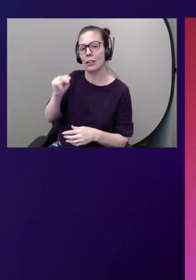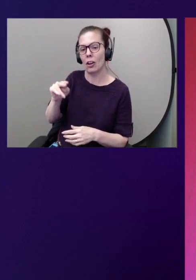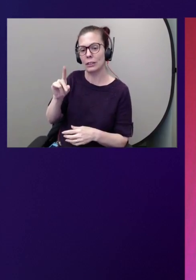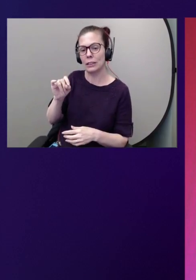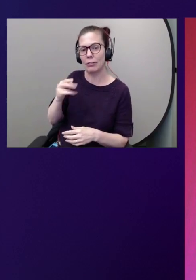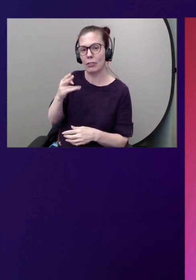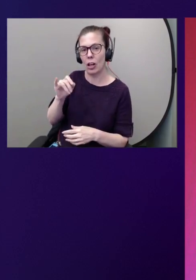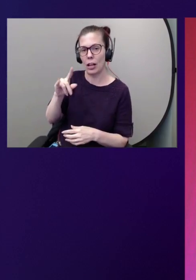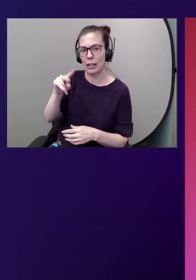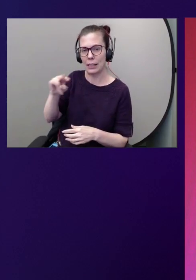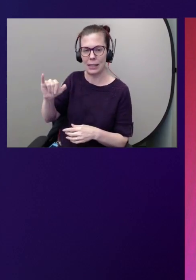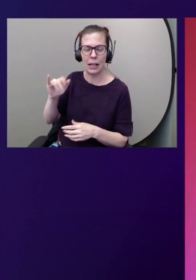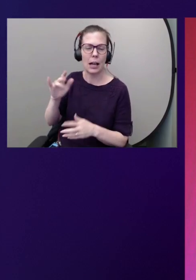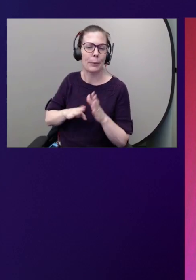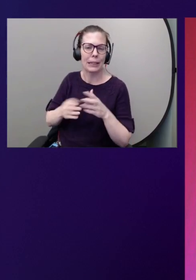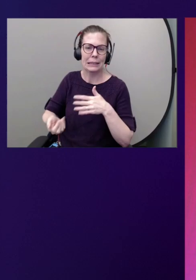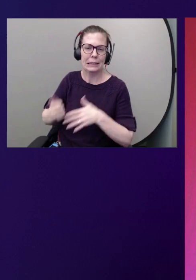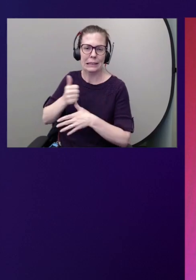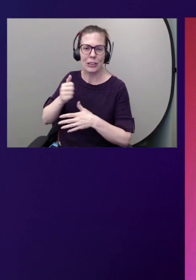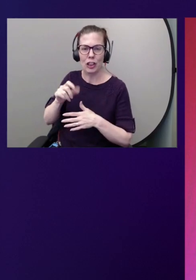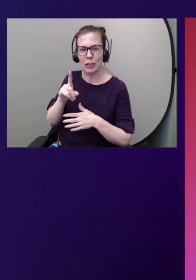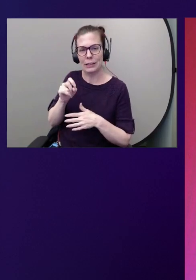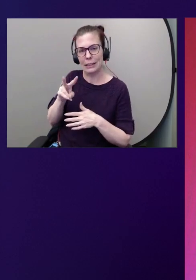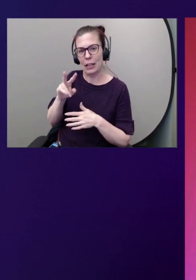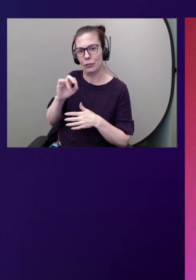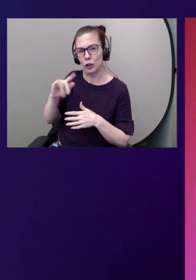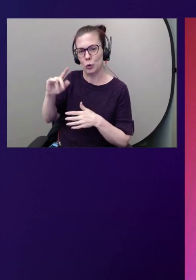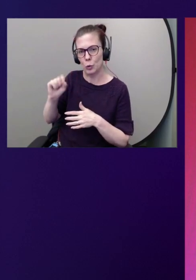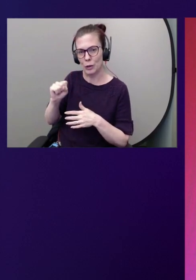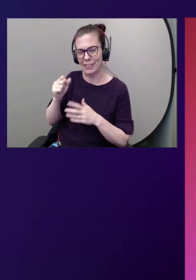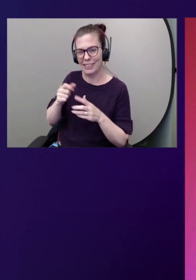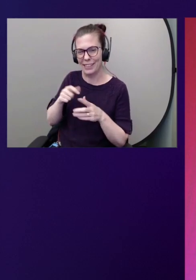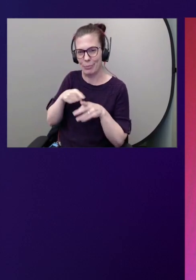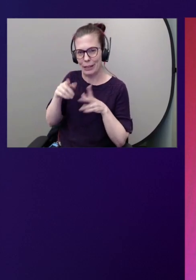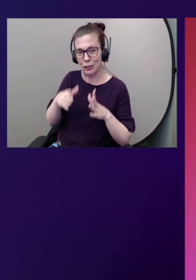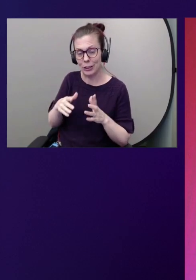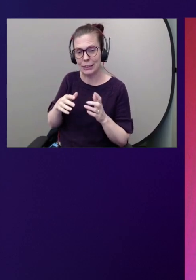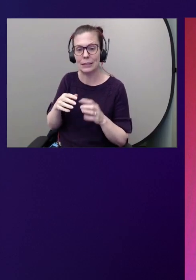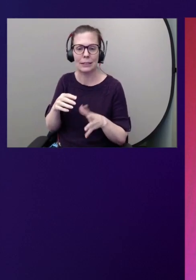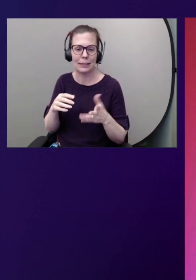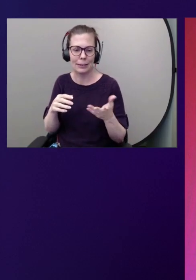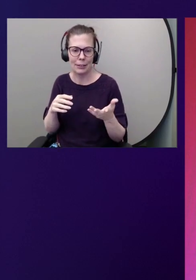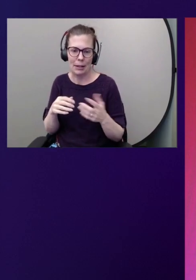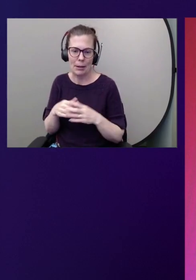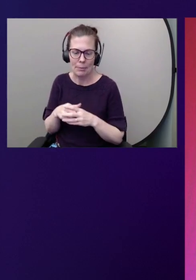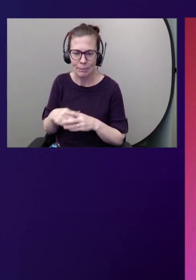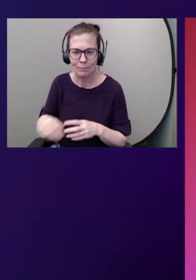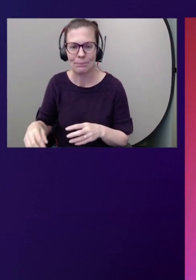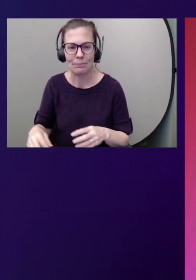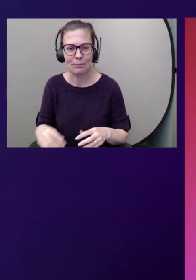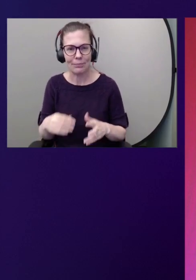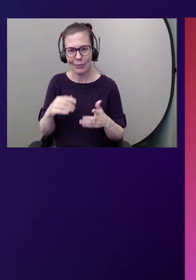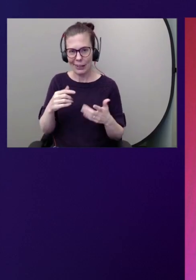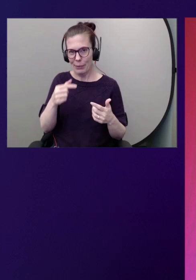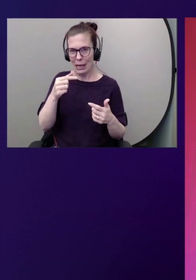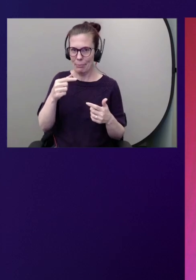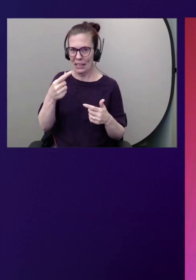Tool Specialist with the Builders Experience team at AWS, so resident geek, I guess. So.